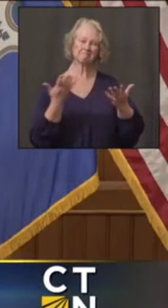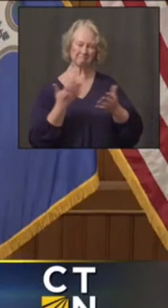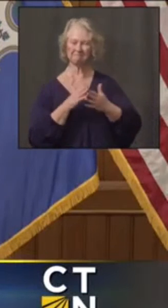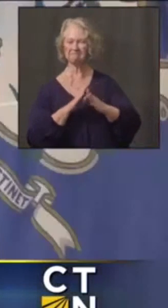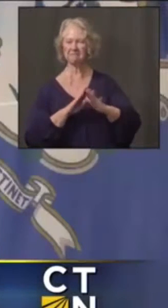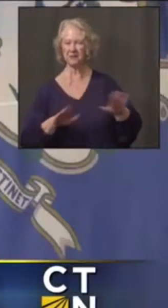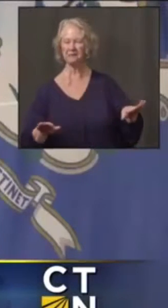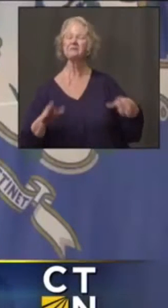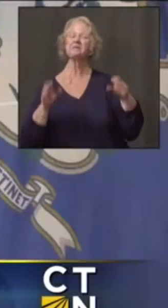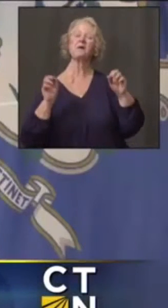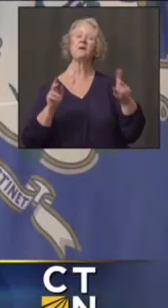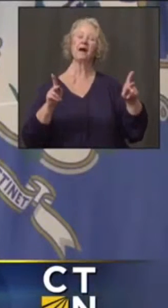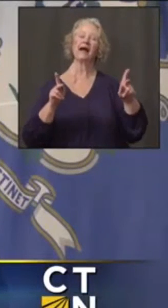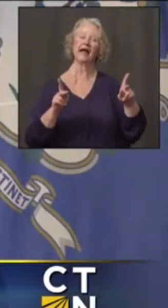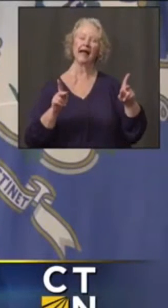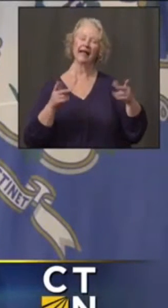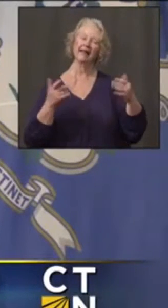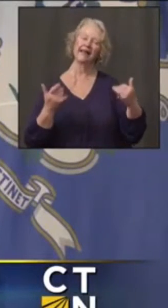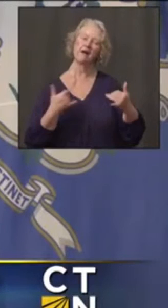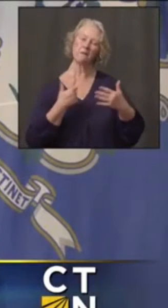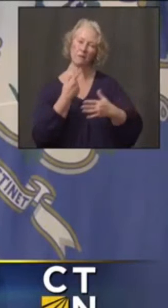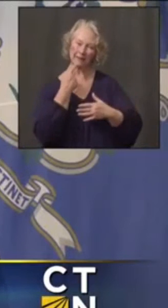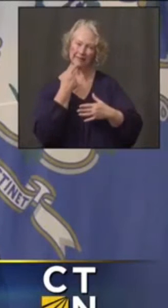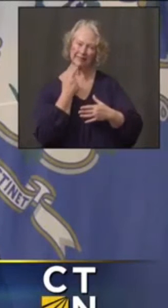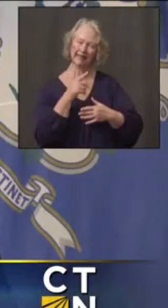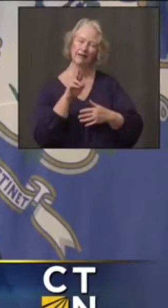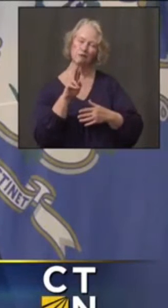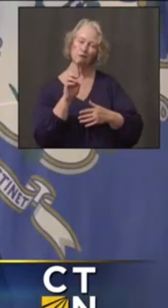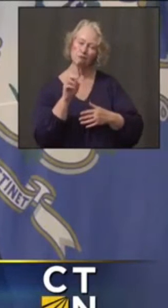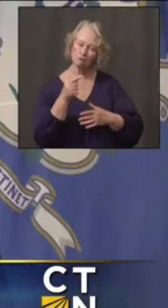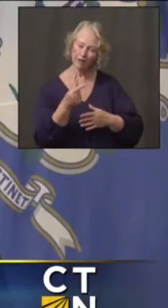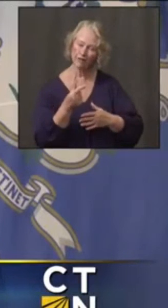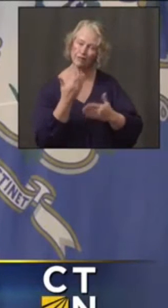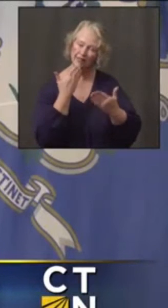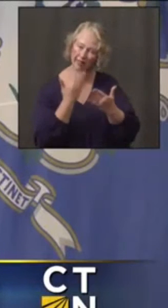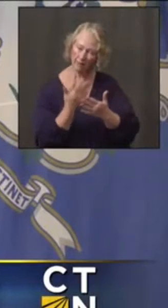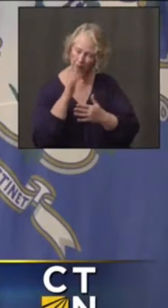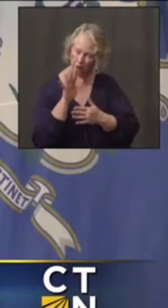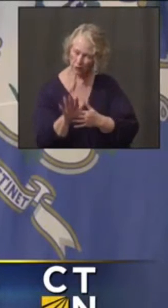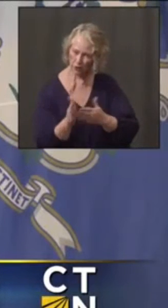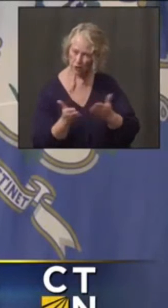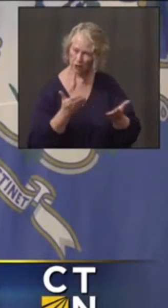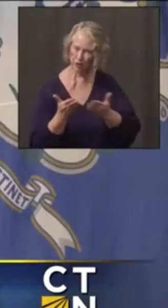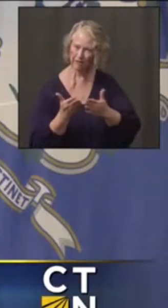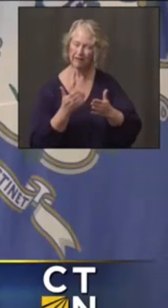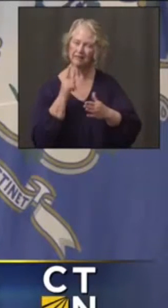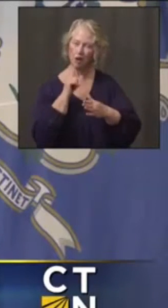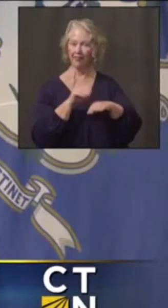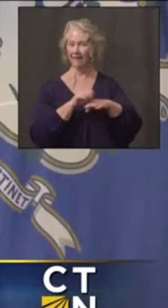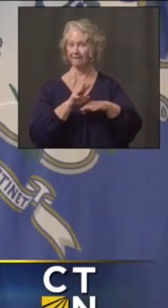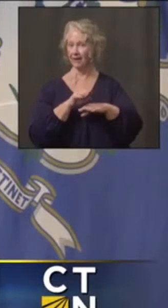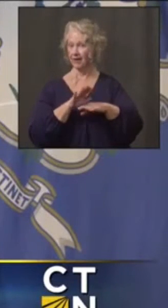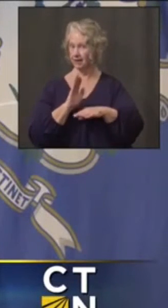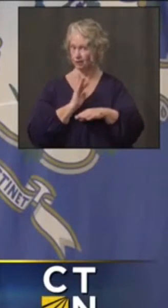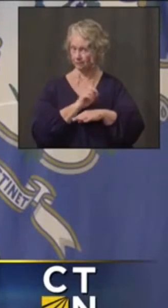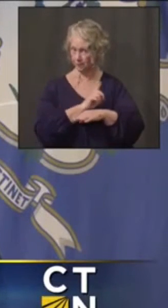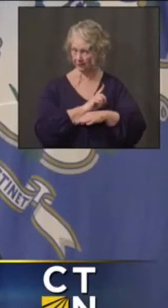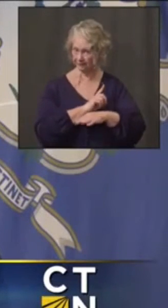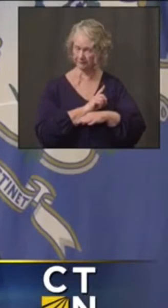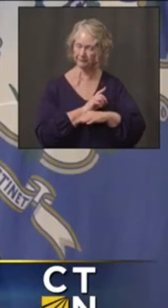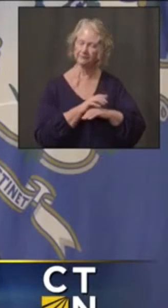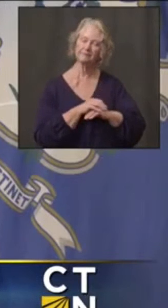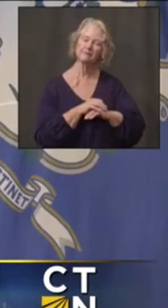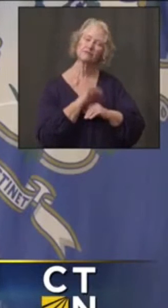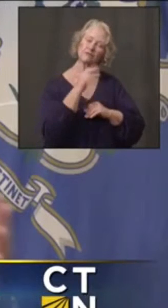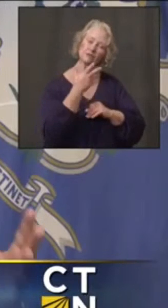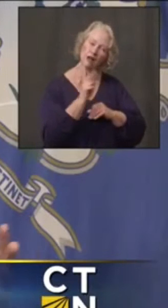With that, let me just say, Reg, thank you again for your service on the advisory board. And John,